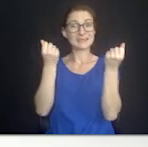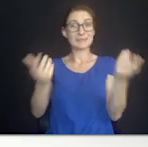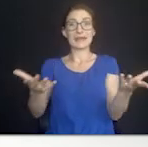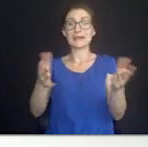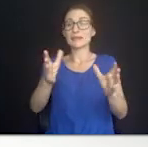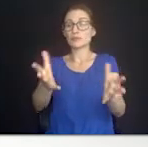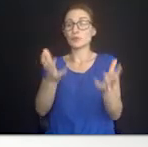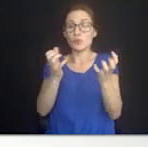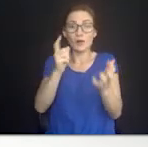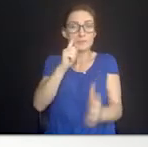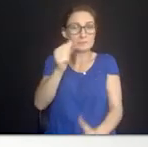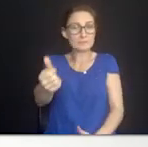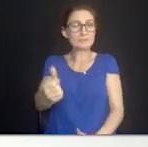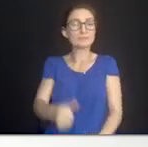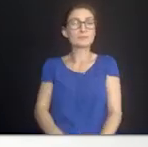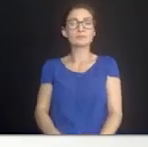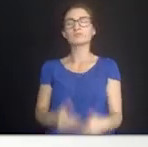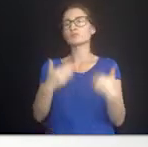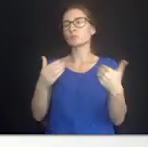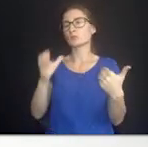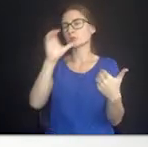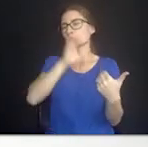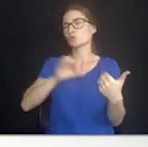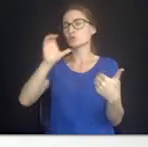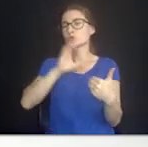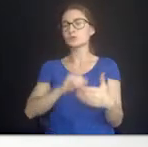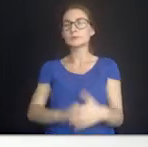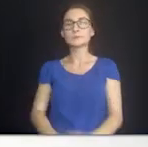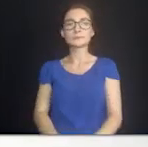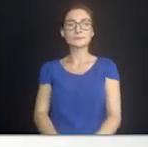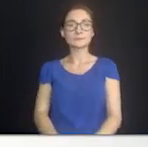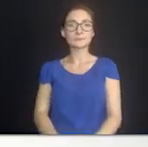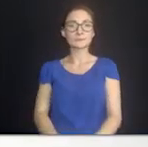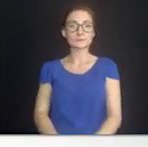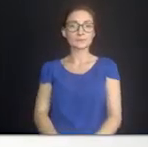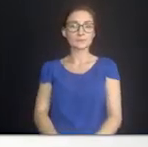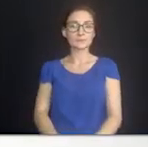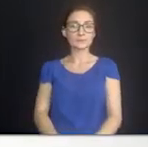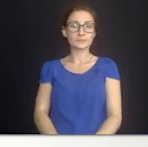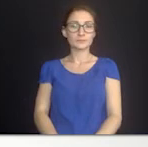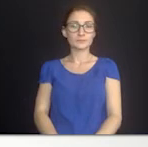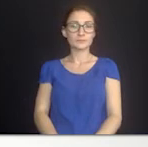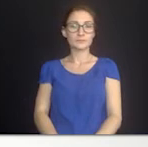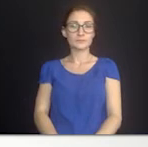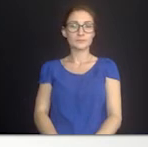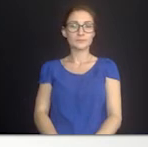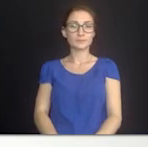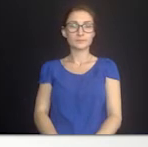want, but yeah. So we'll go ahead and search.